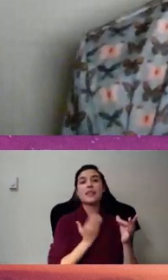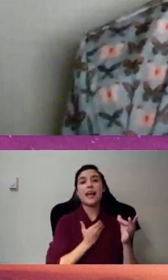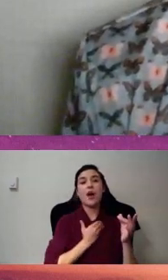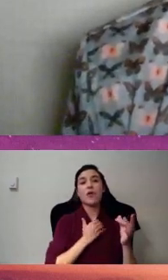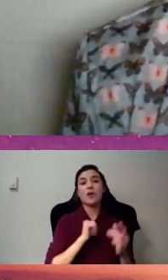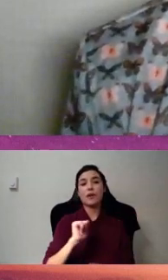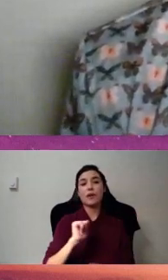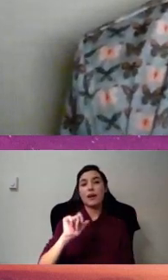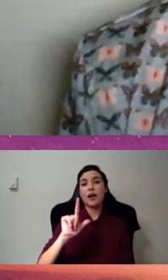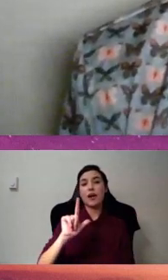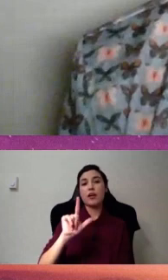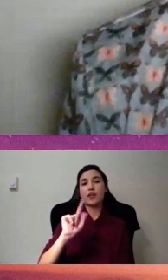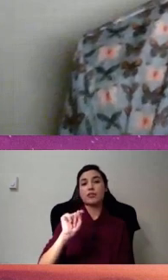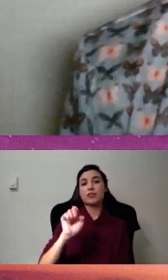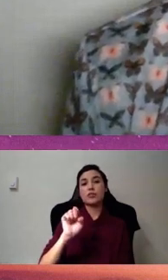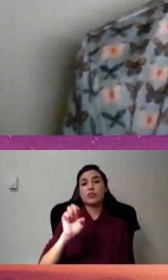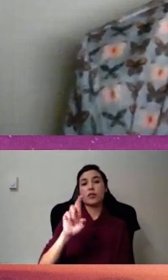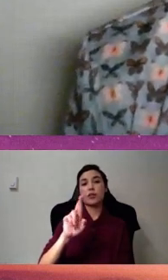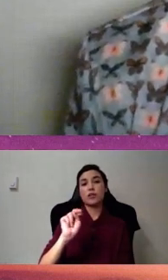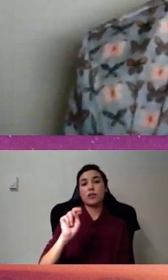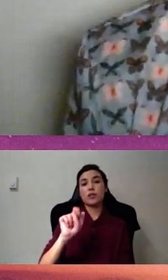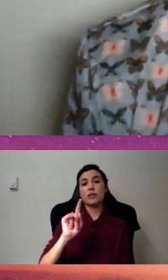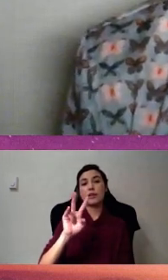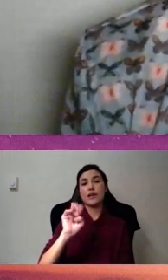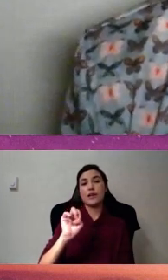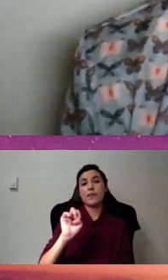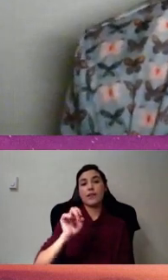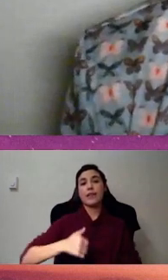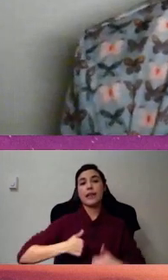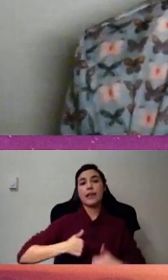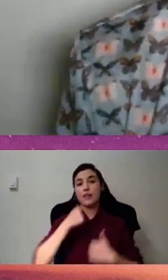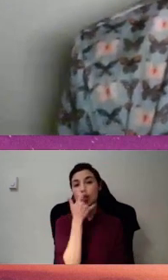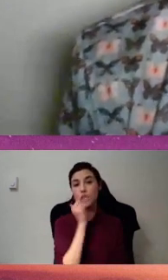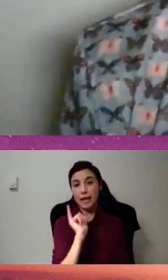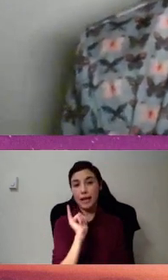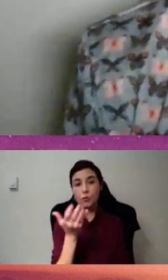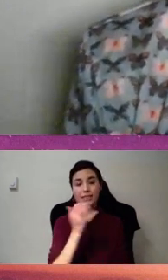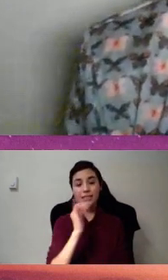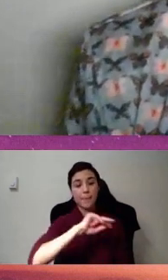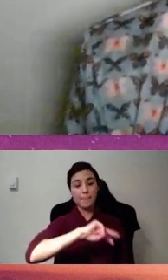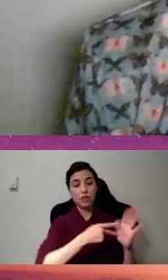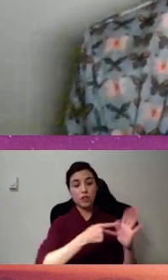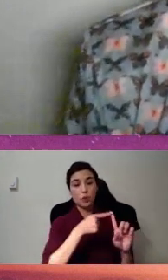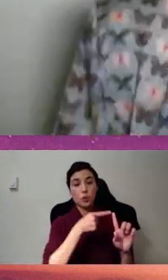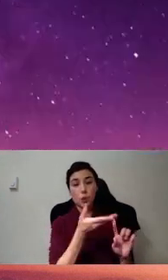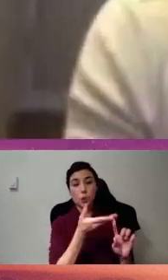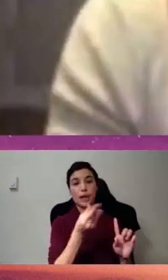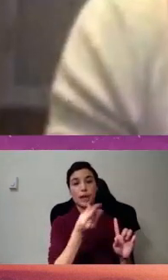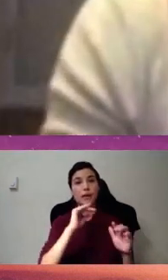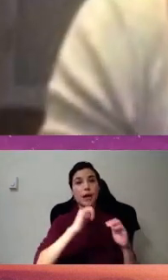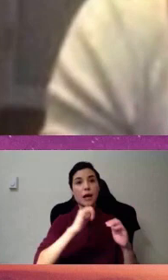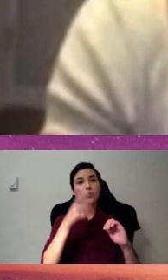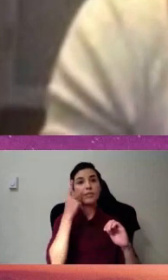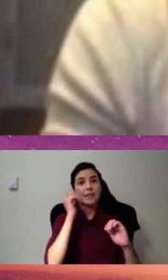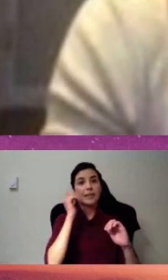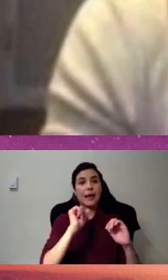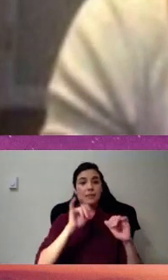does decolonization mean to you, Mahkyra? And how do you see decolonization moving in your communities?